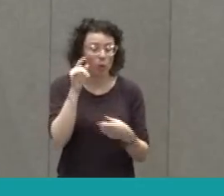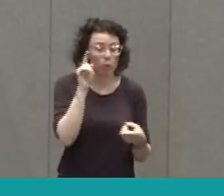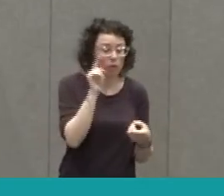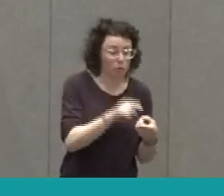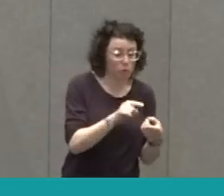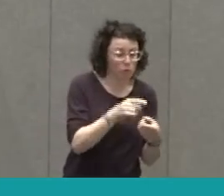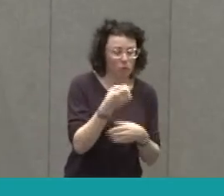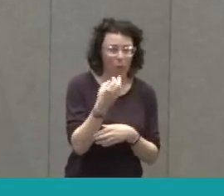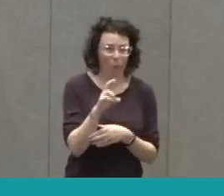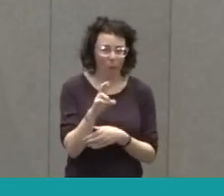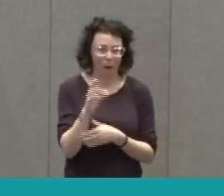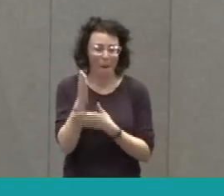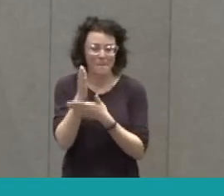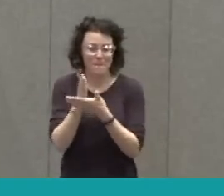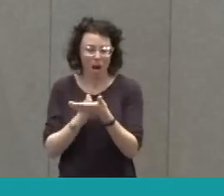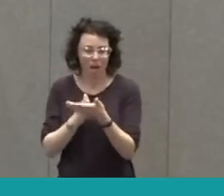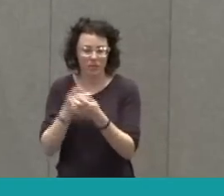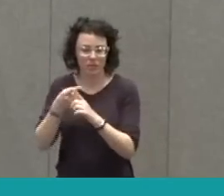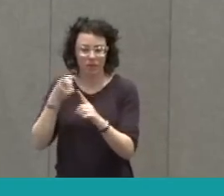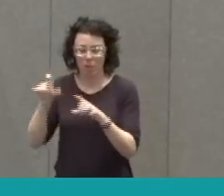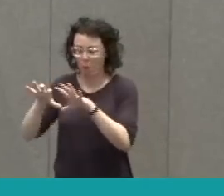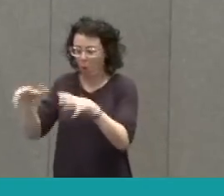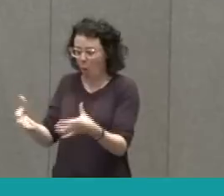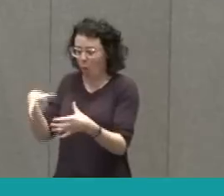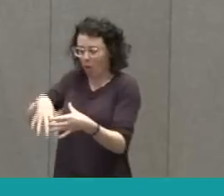to try, let me try 1/2.